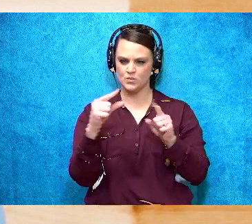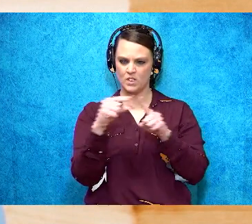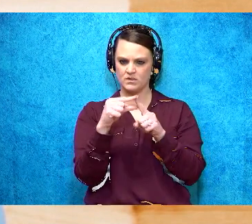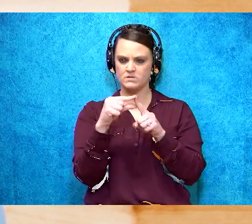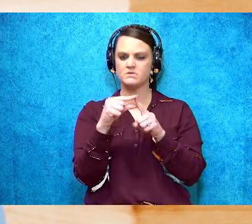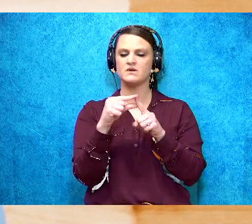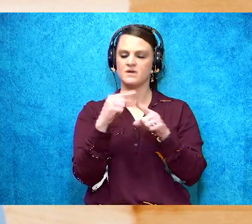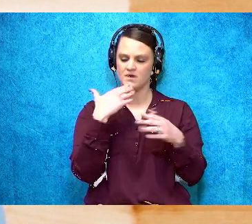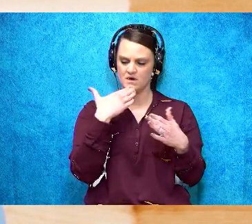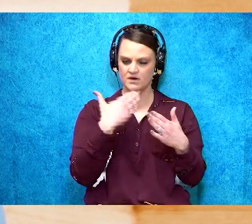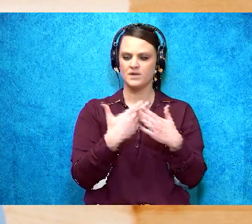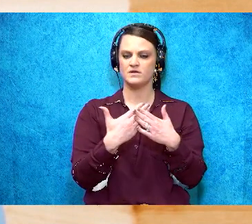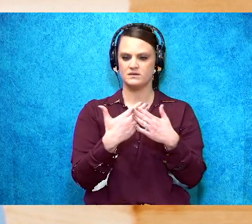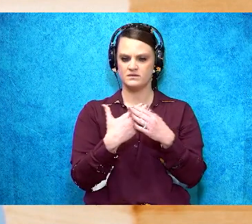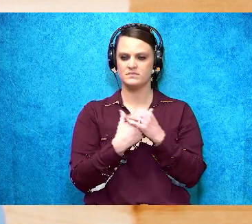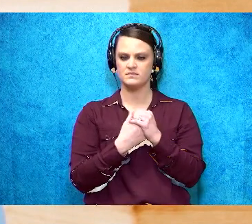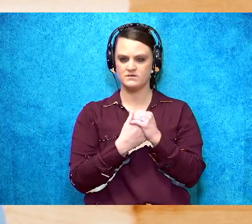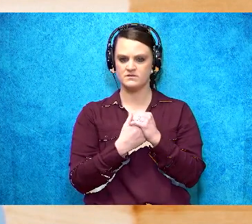Very good.